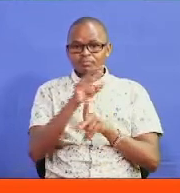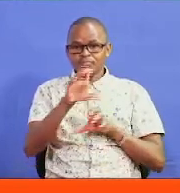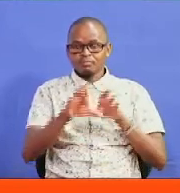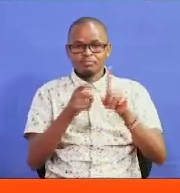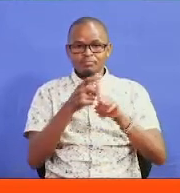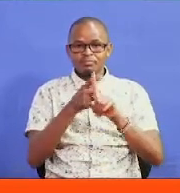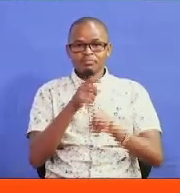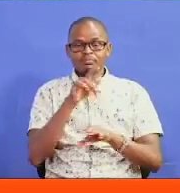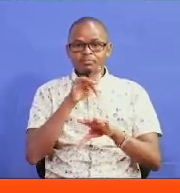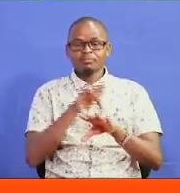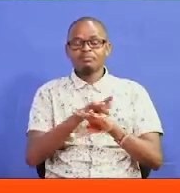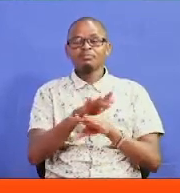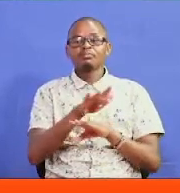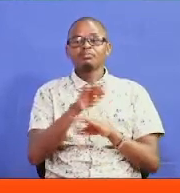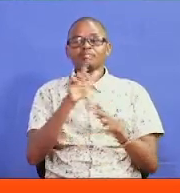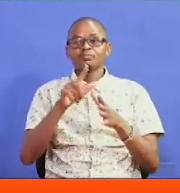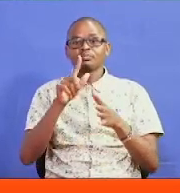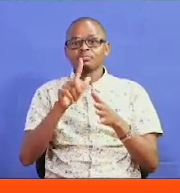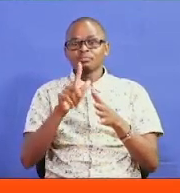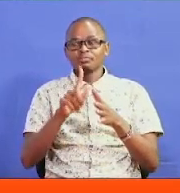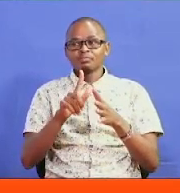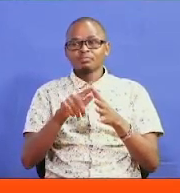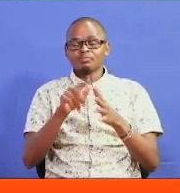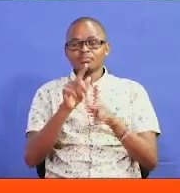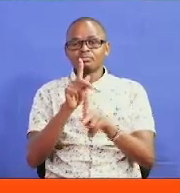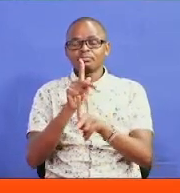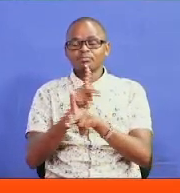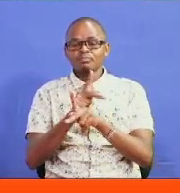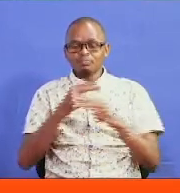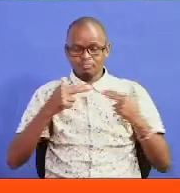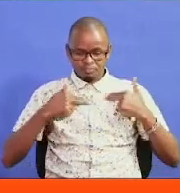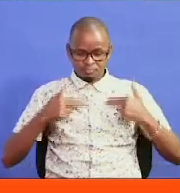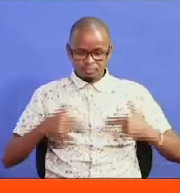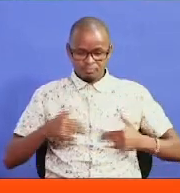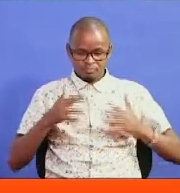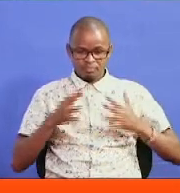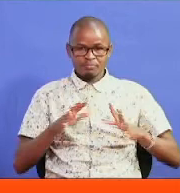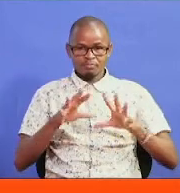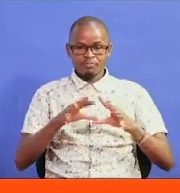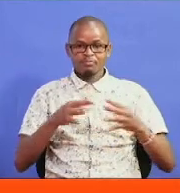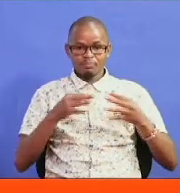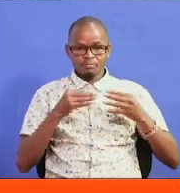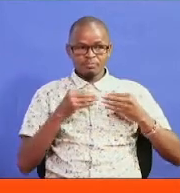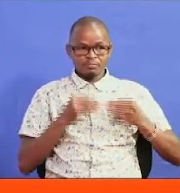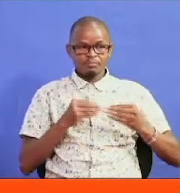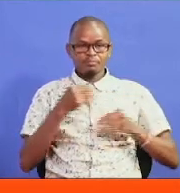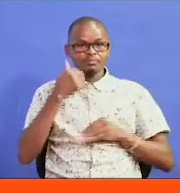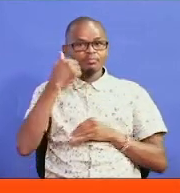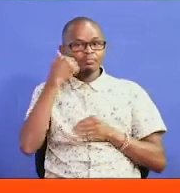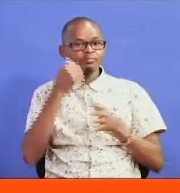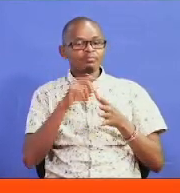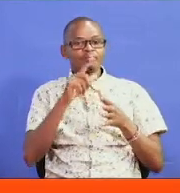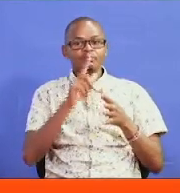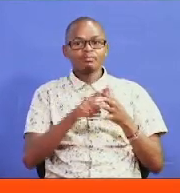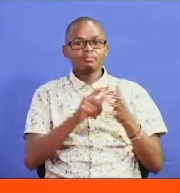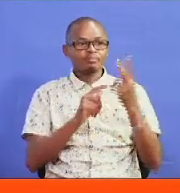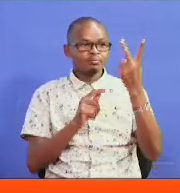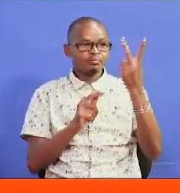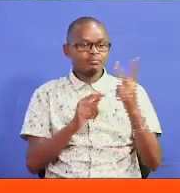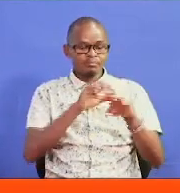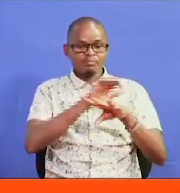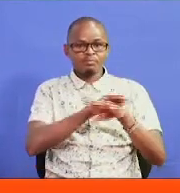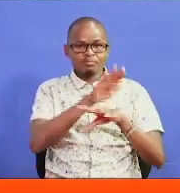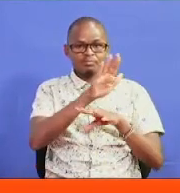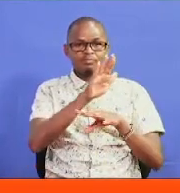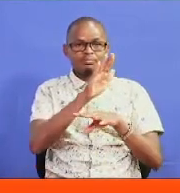animals from being infected, then you can be able to prevent the human beings from receiving the disease. Then the second one, get